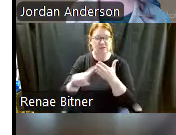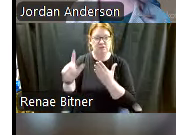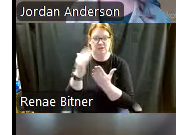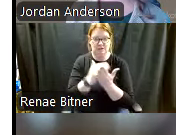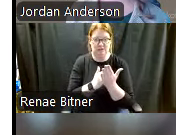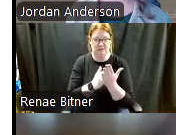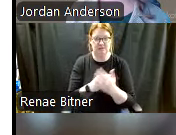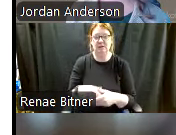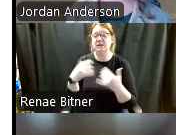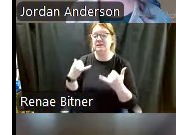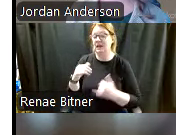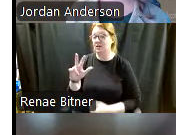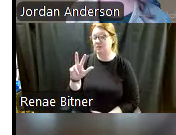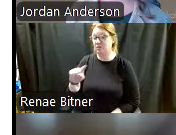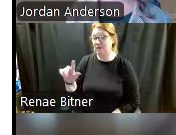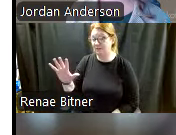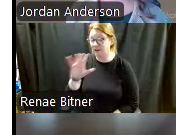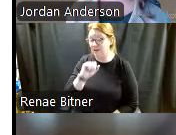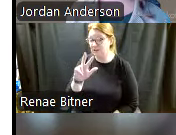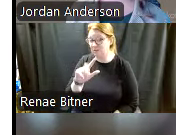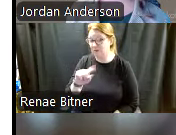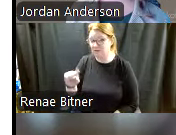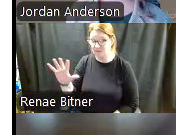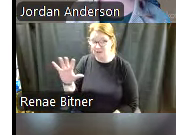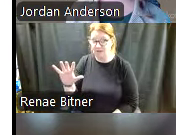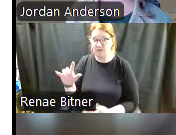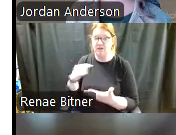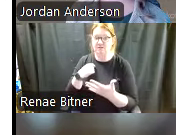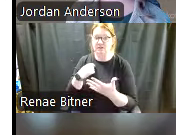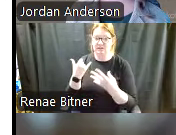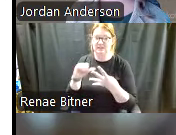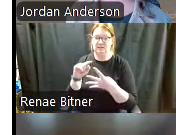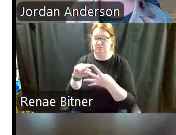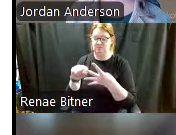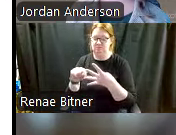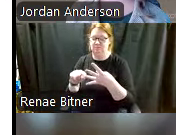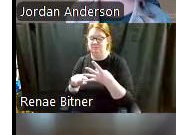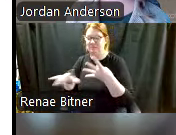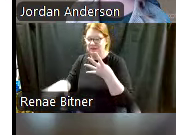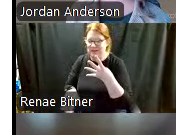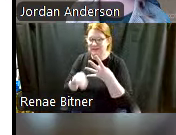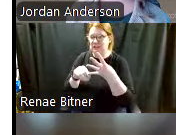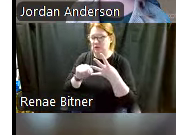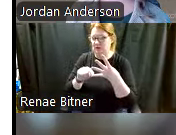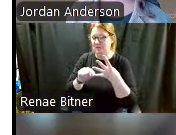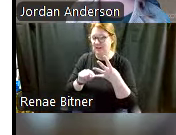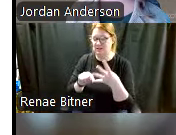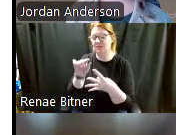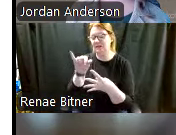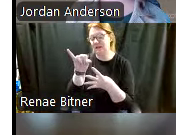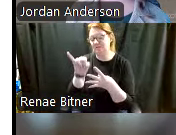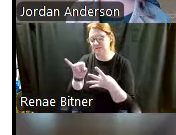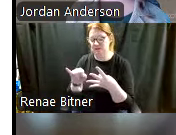using all of those same evaluations and adding in a pragmatic skills checklist. And for those that may have